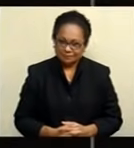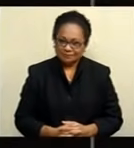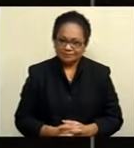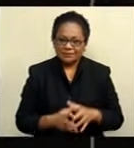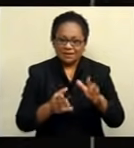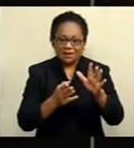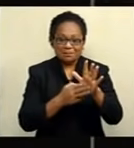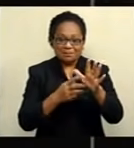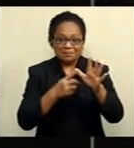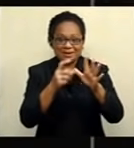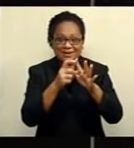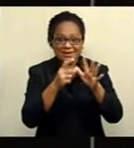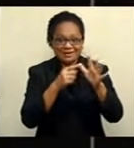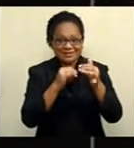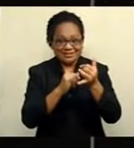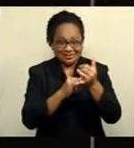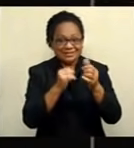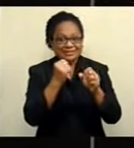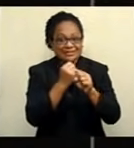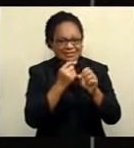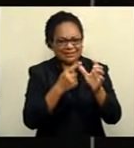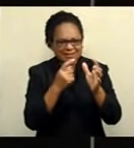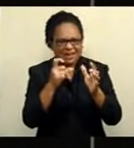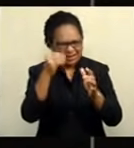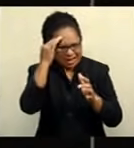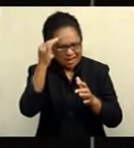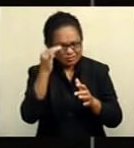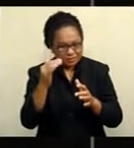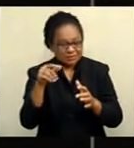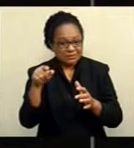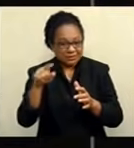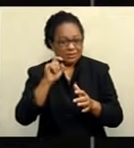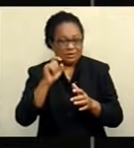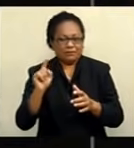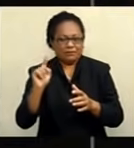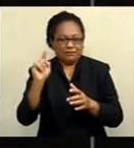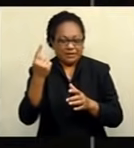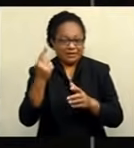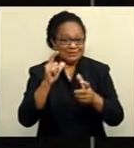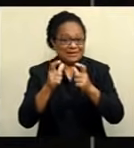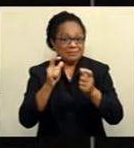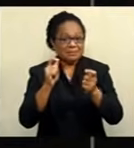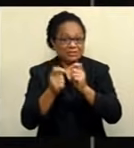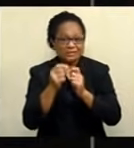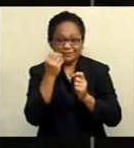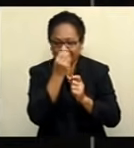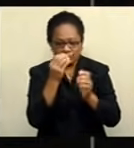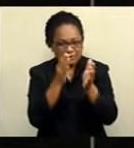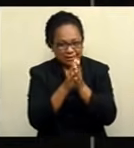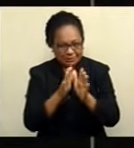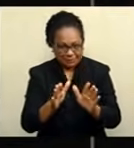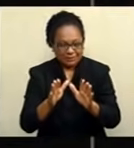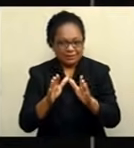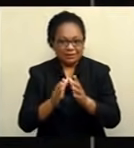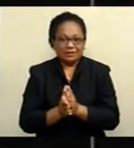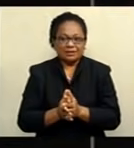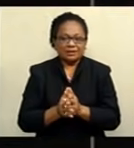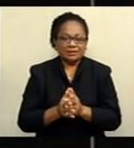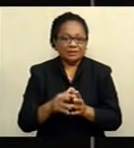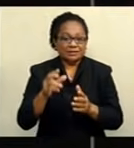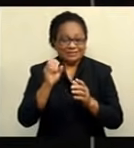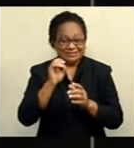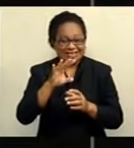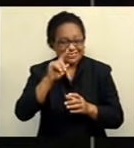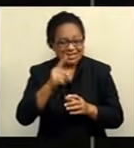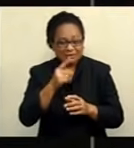Madagascar is on the brink of experiencing the world's first climate change famine, according to the United Nations. It says tens of thousands of